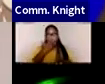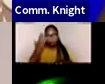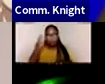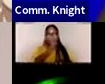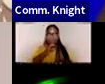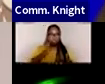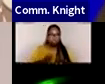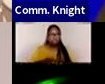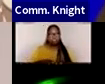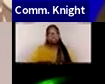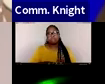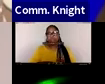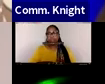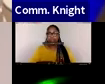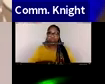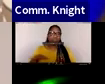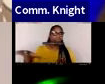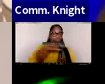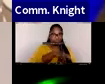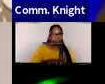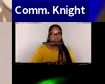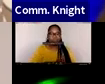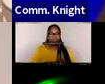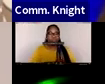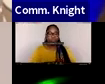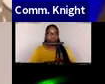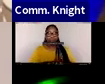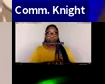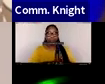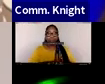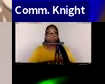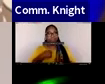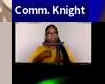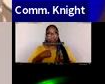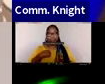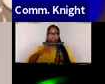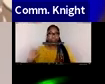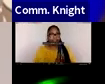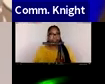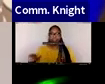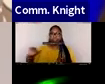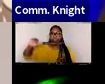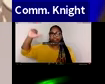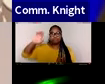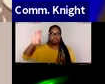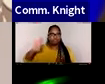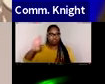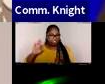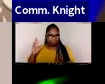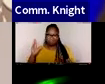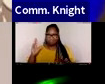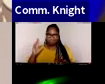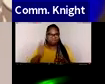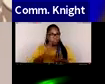and all else. I am a lifelong Brooklynite, living in Brooklyn for 60 years